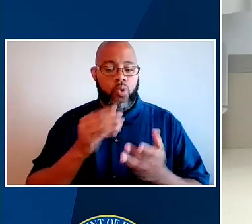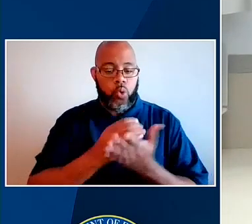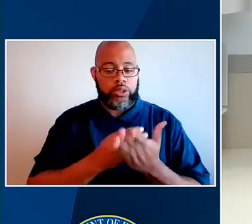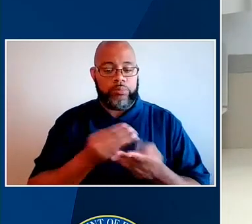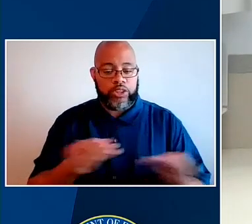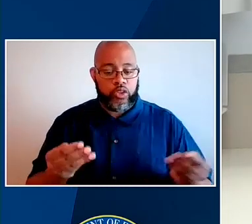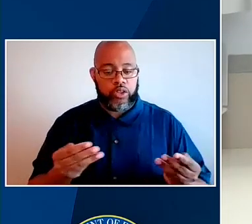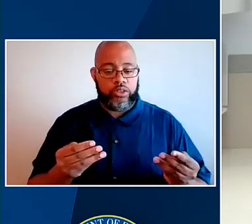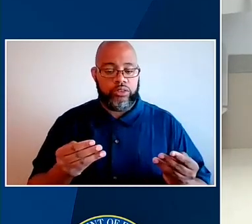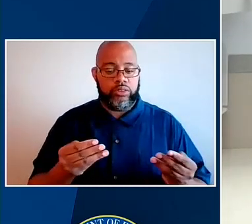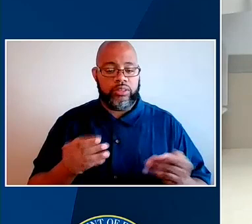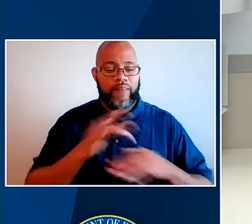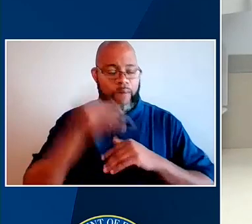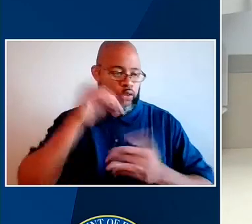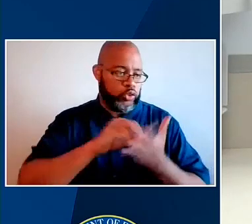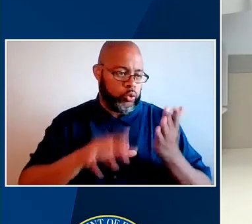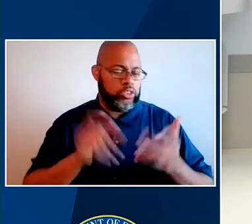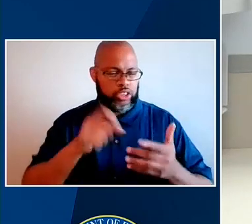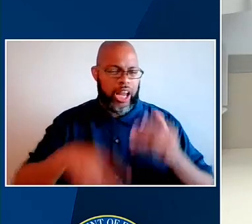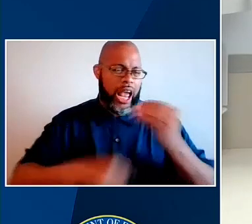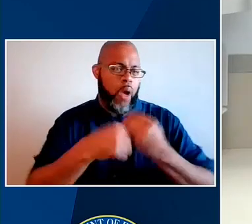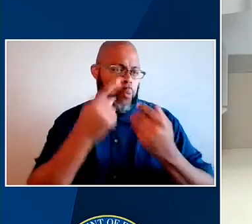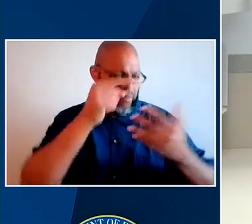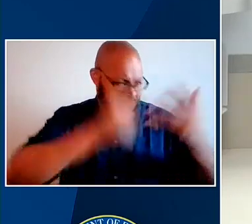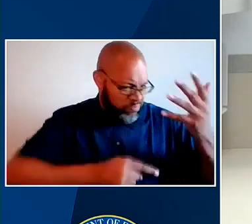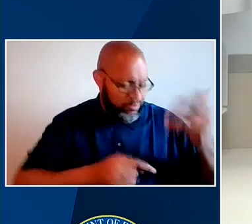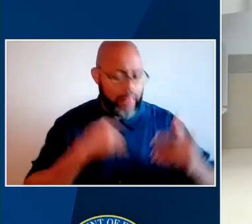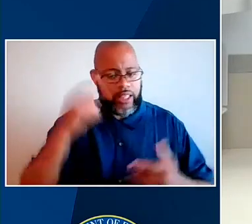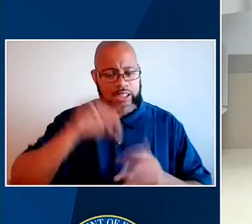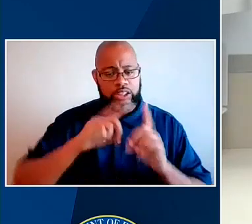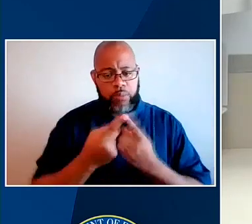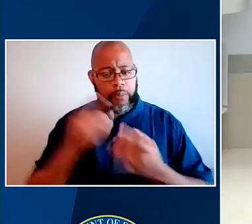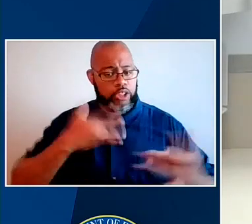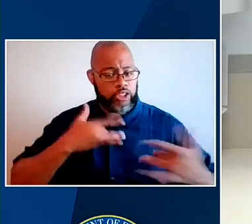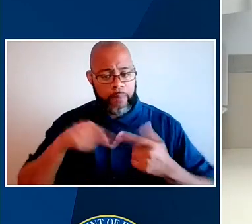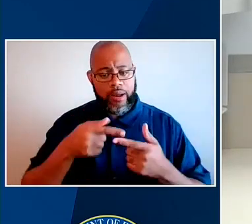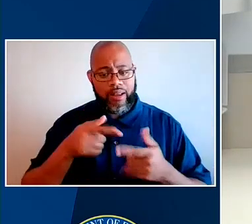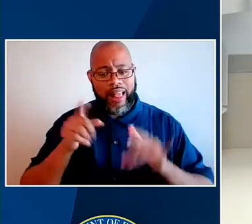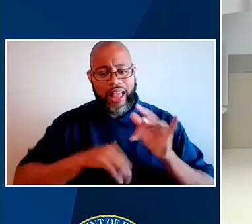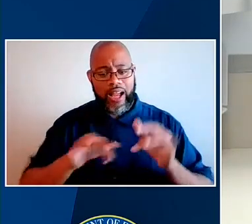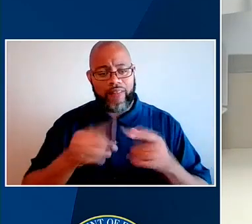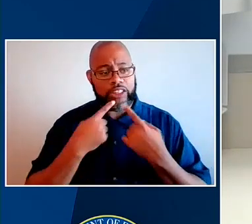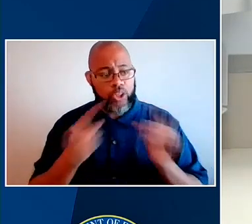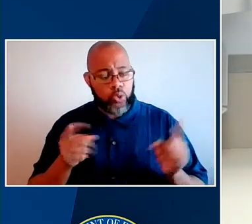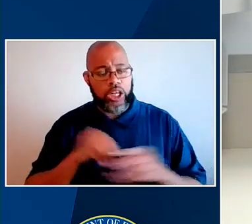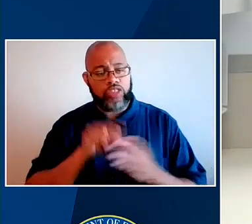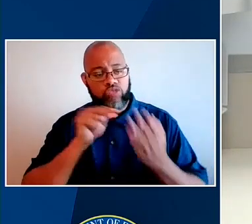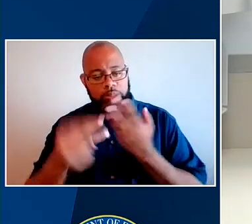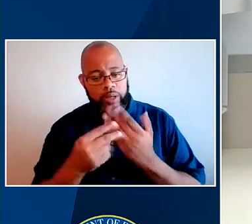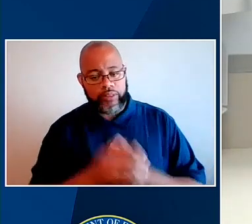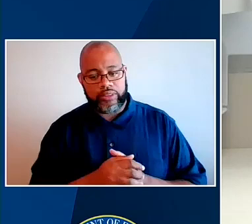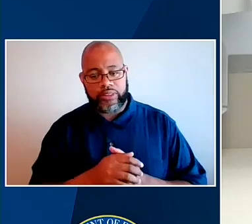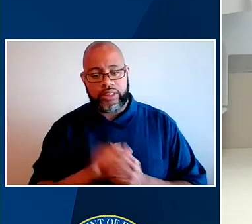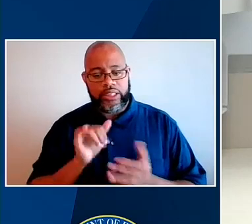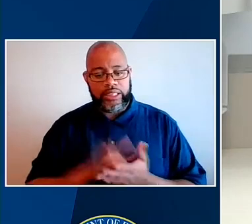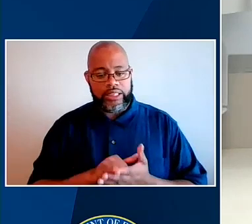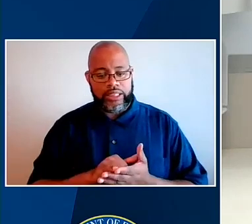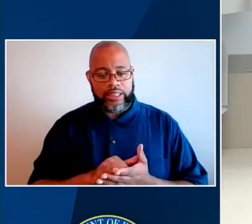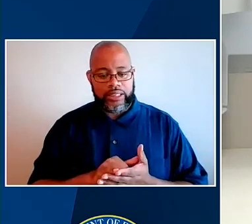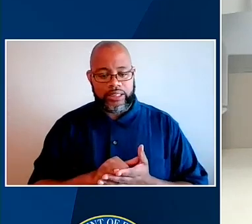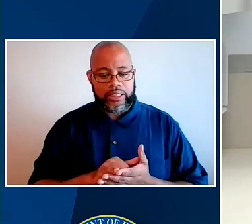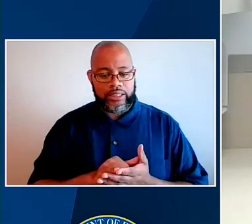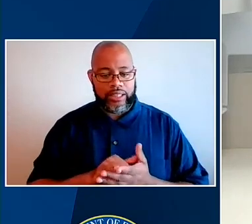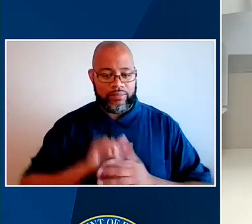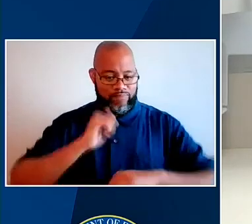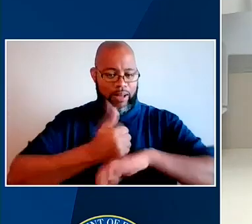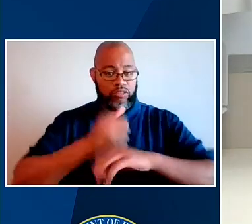options available for students. I also think that the department's concerns about a lack of disclosure and transparency are quite founded. The rules as they